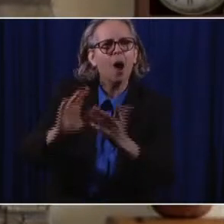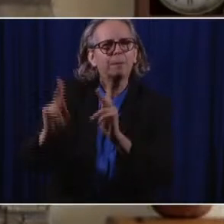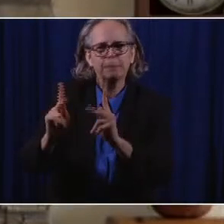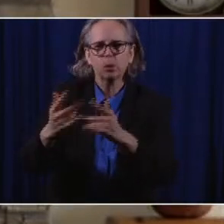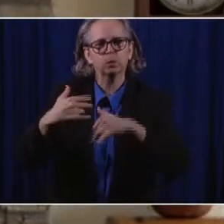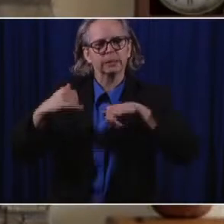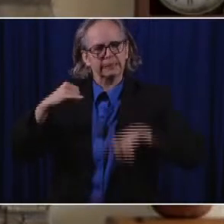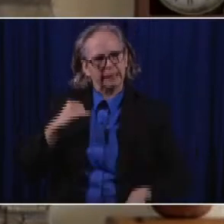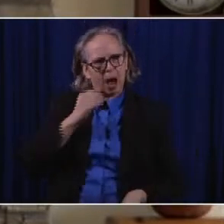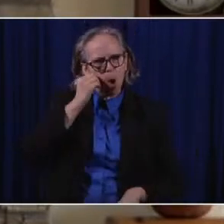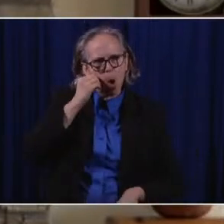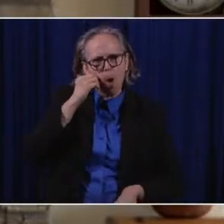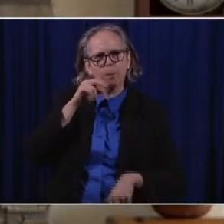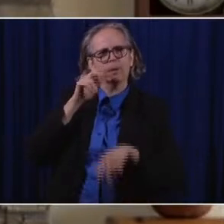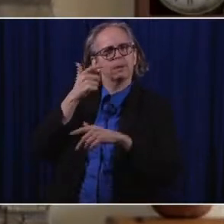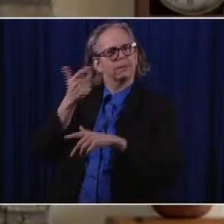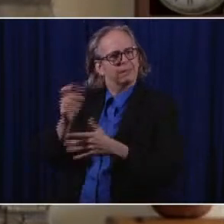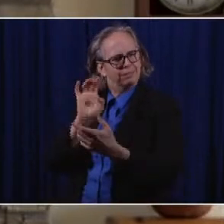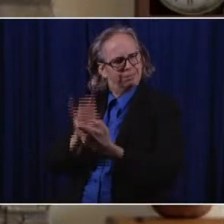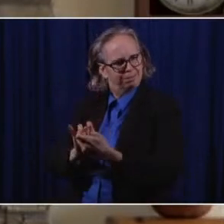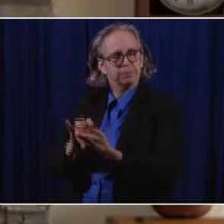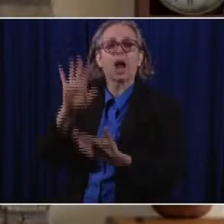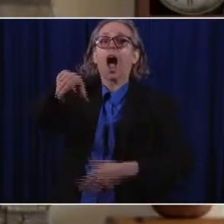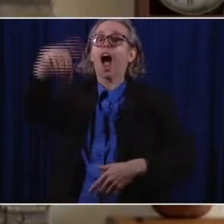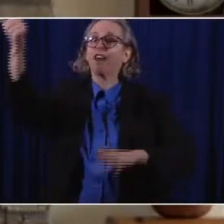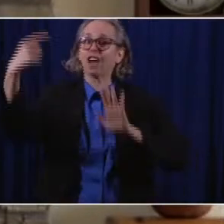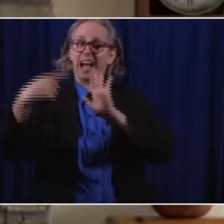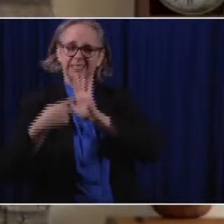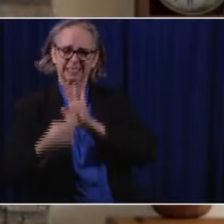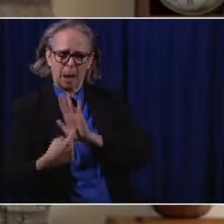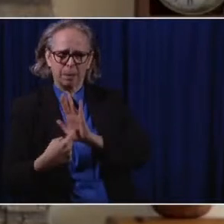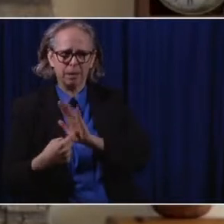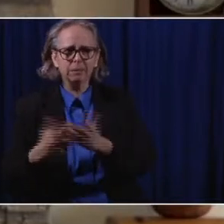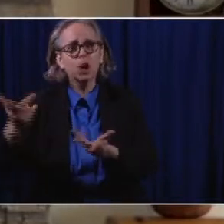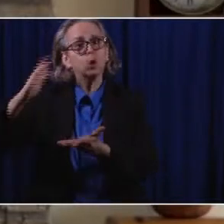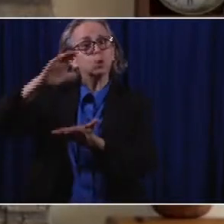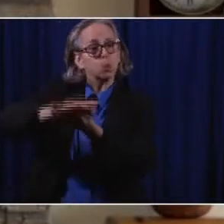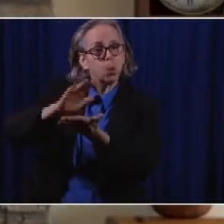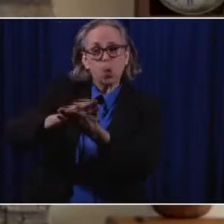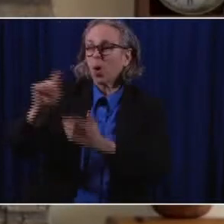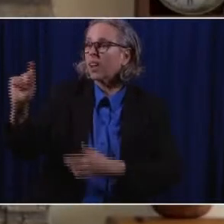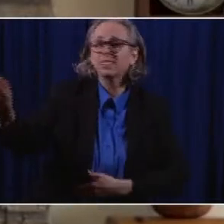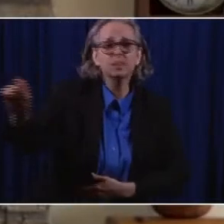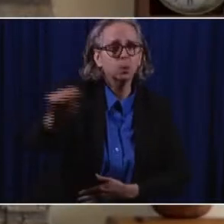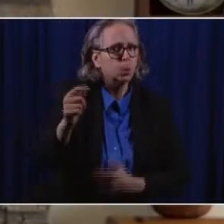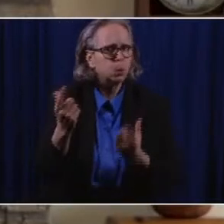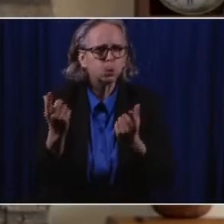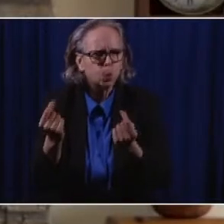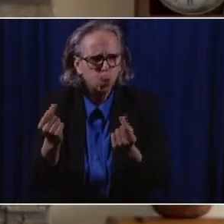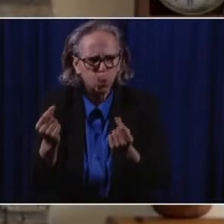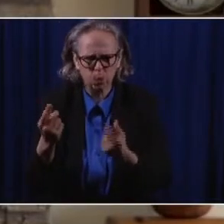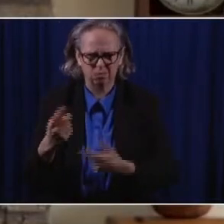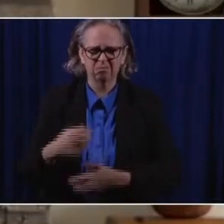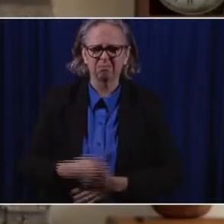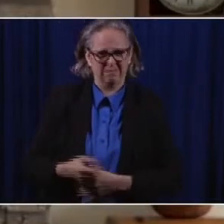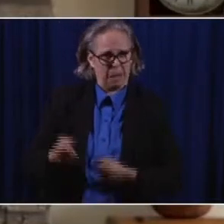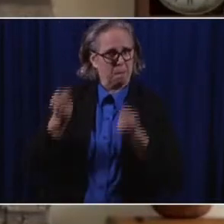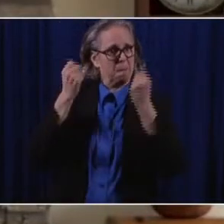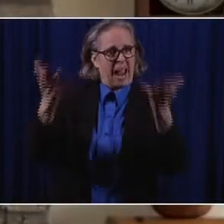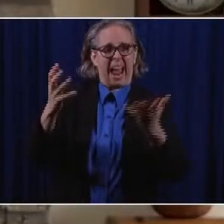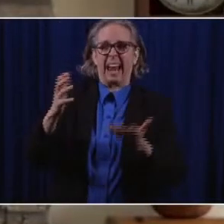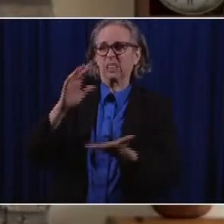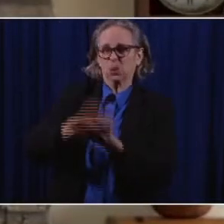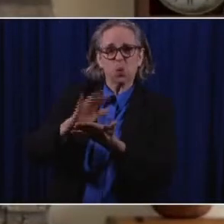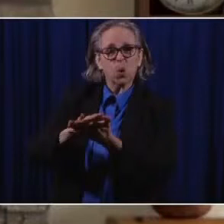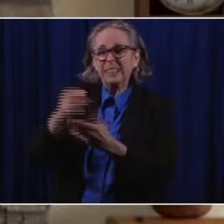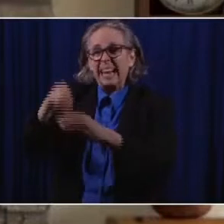Another example, we've already seen some schools who have suspended school in person until